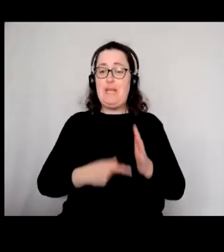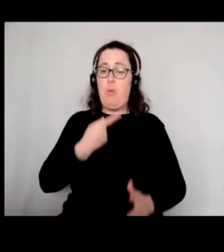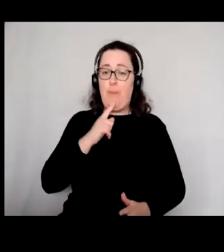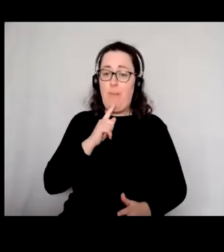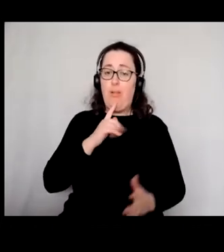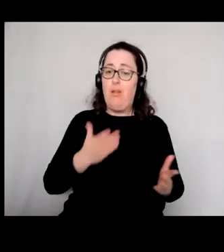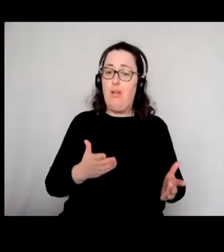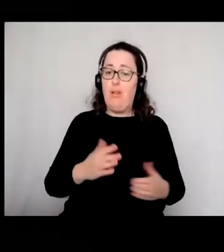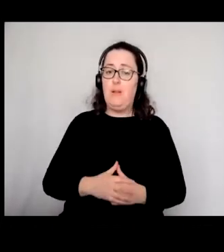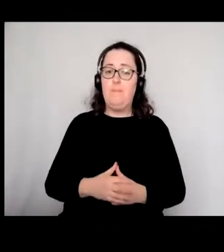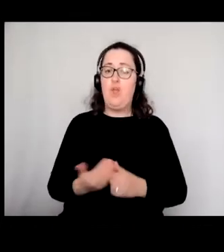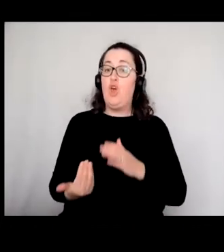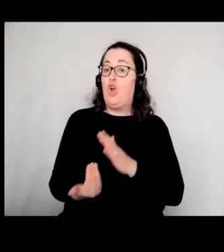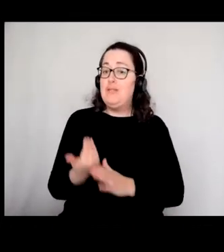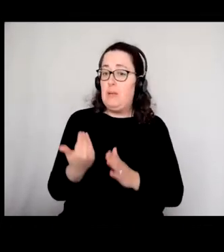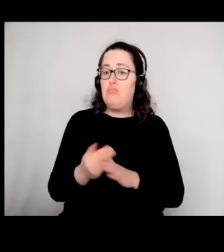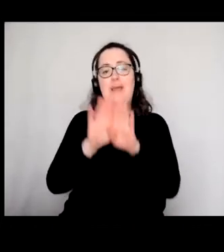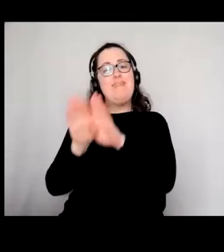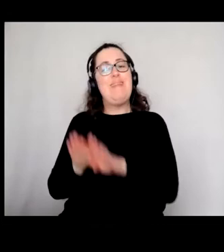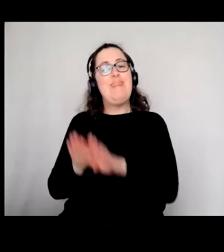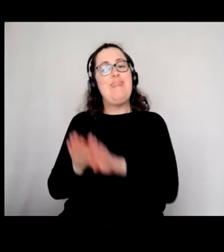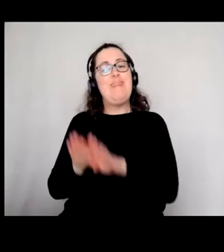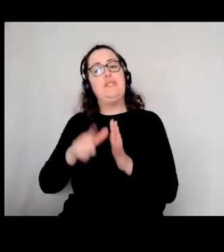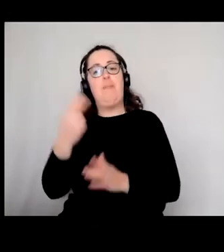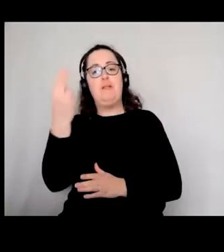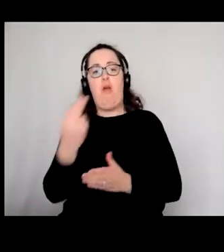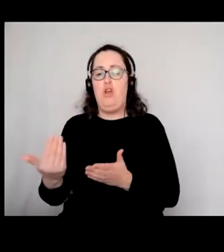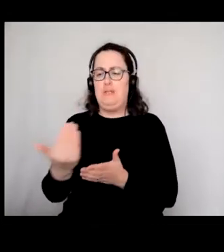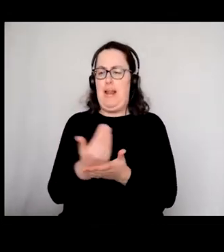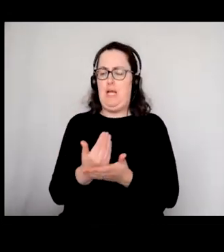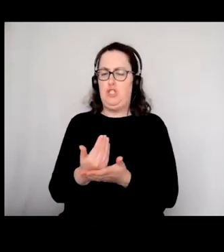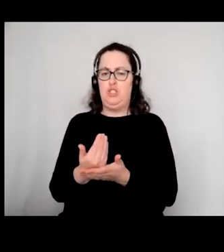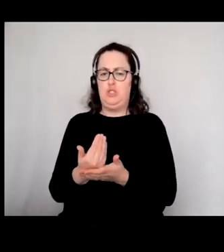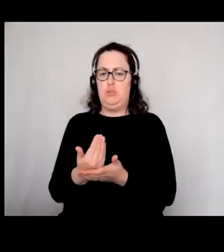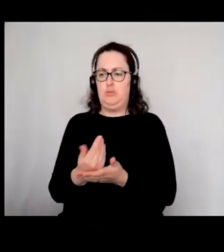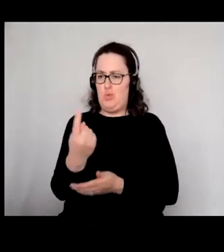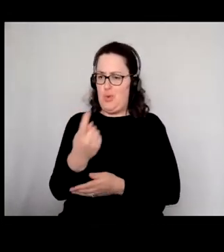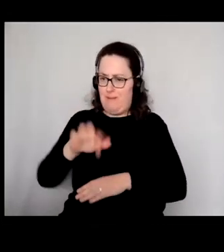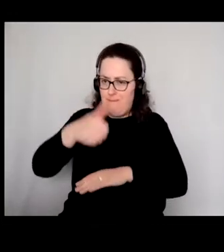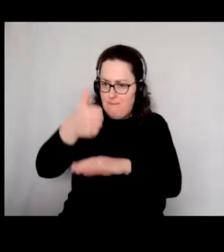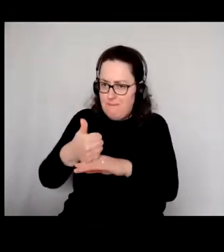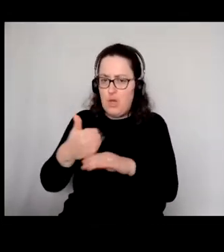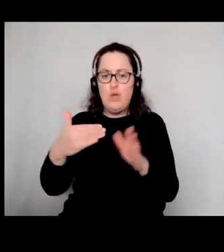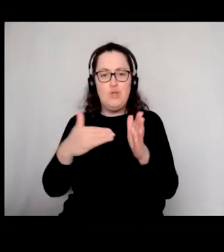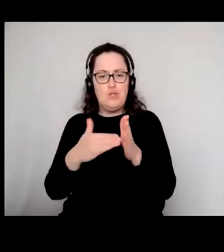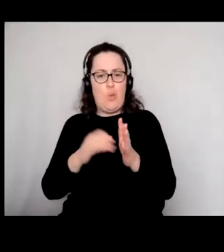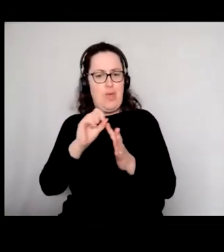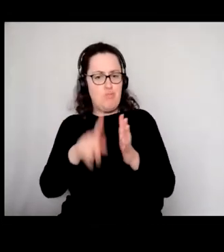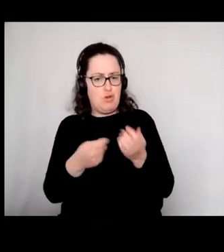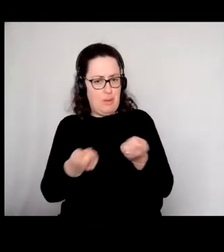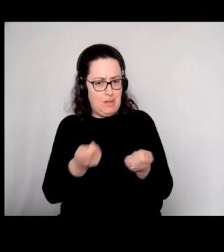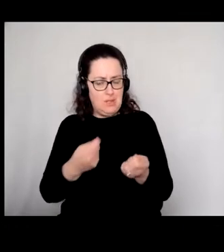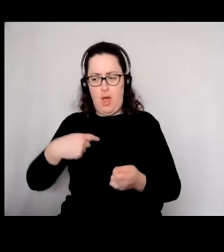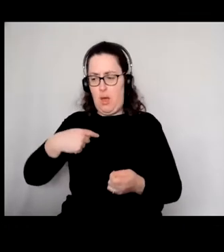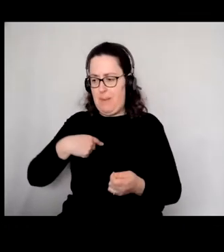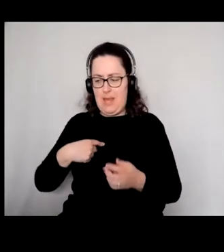world. And then in the contemporary thing, the National Disability Arts Collection Archive, which you founded, Zoe was project manager on, Alex was archivist